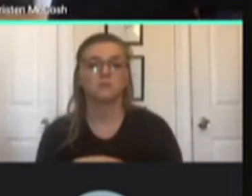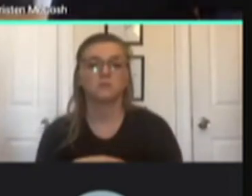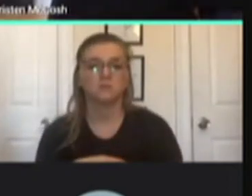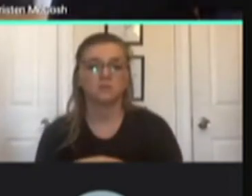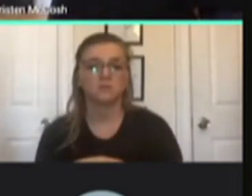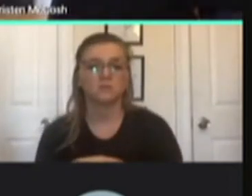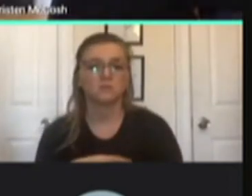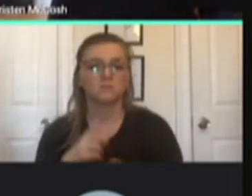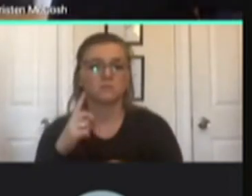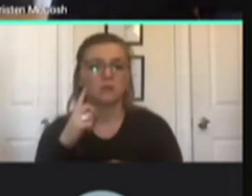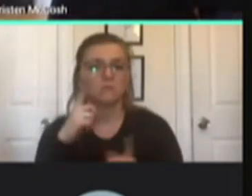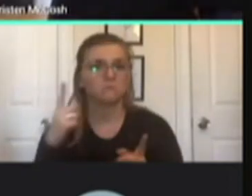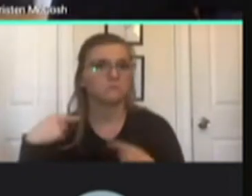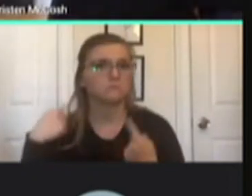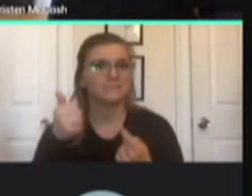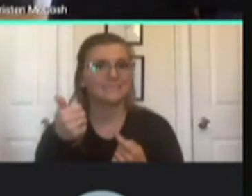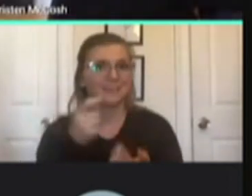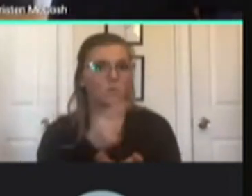the shutdown.